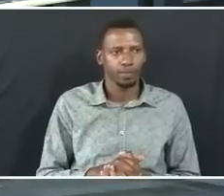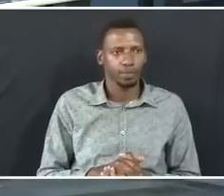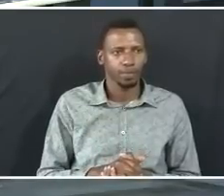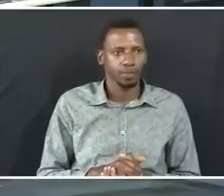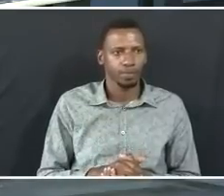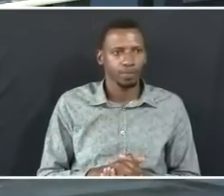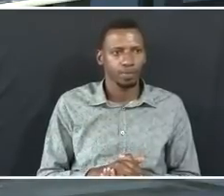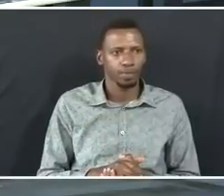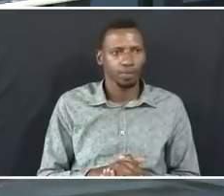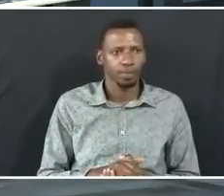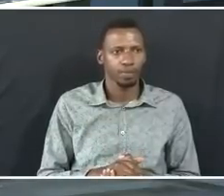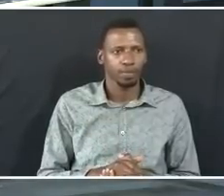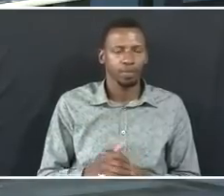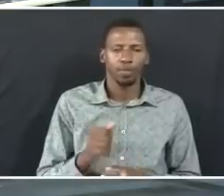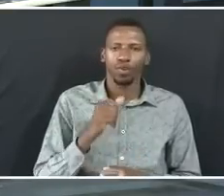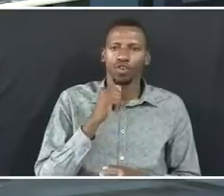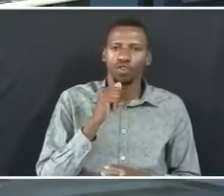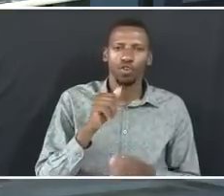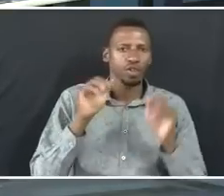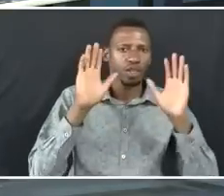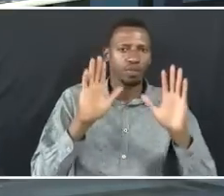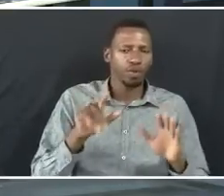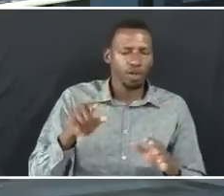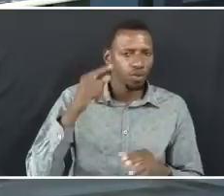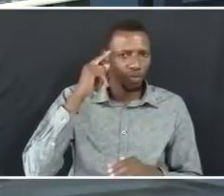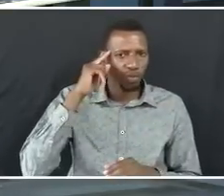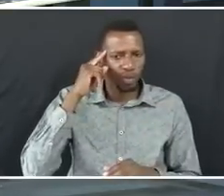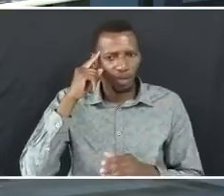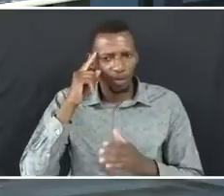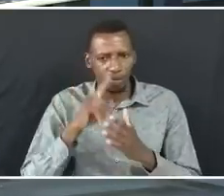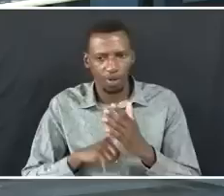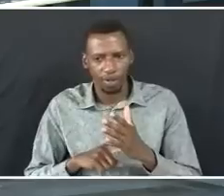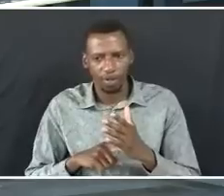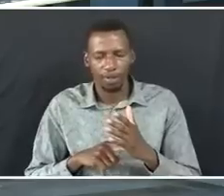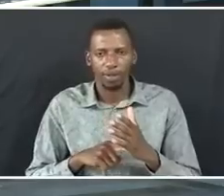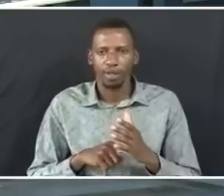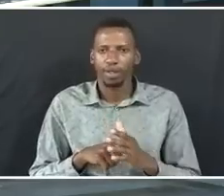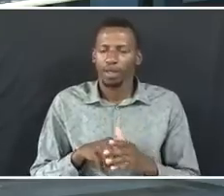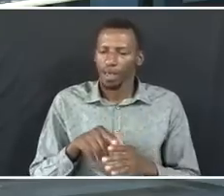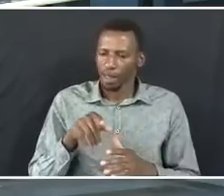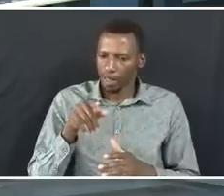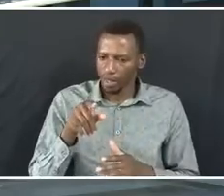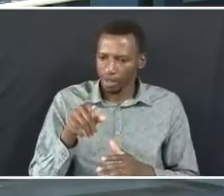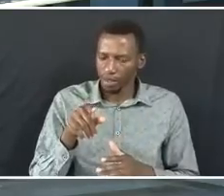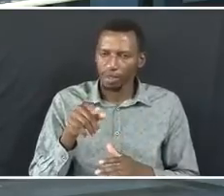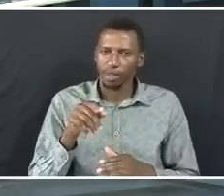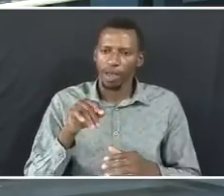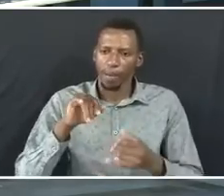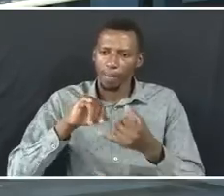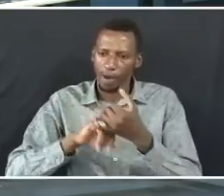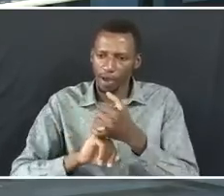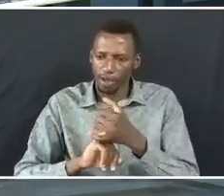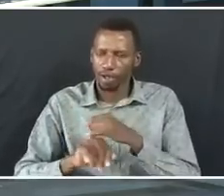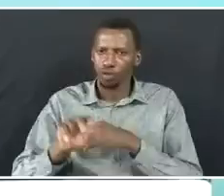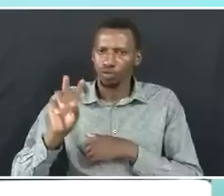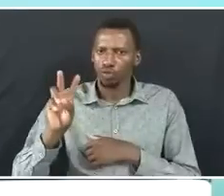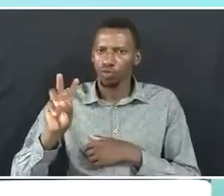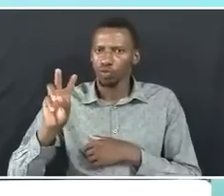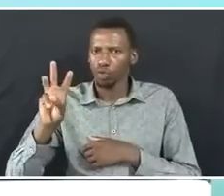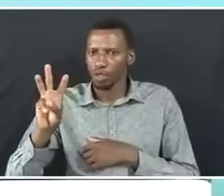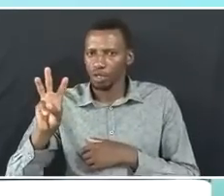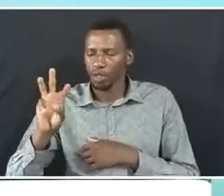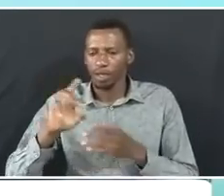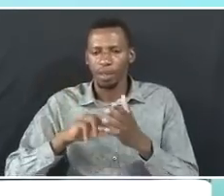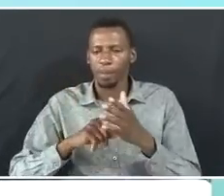It doesn't matter how you look at it. It remains to be sin. I call it